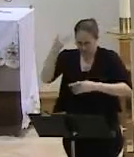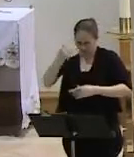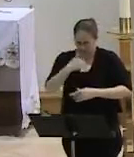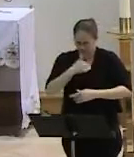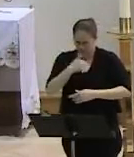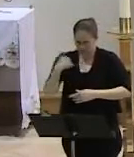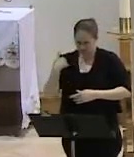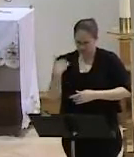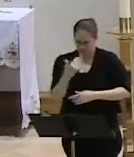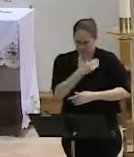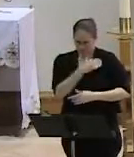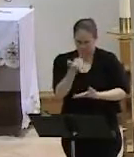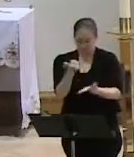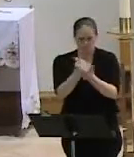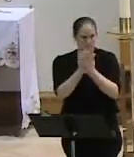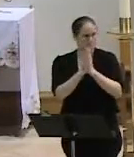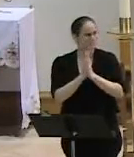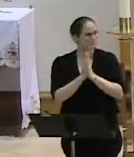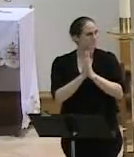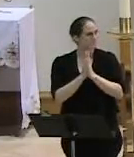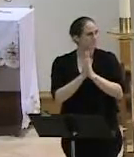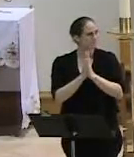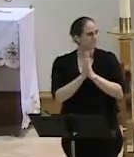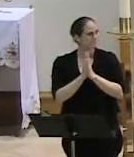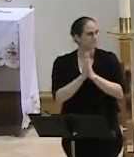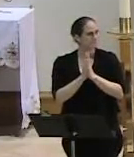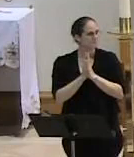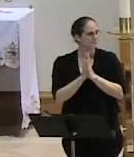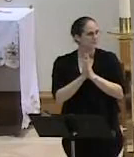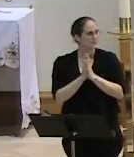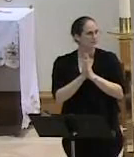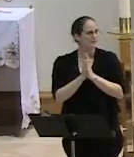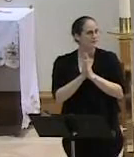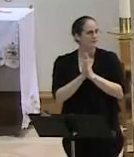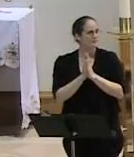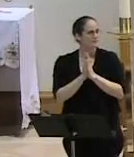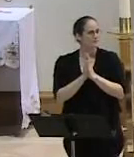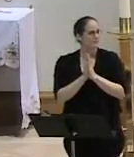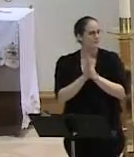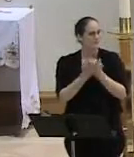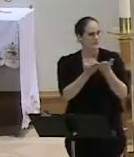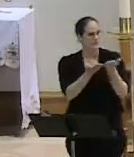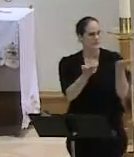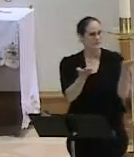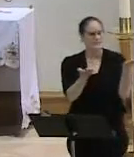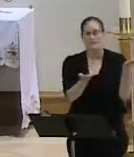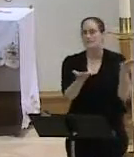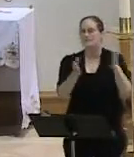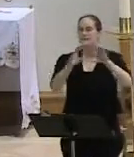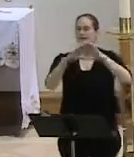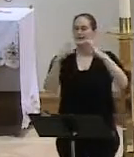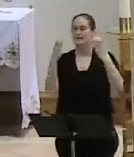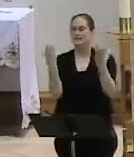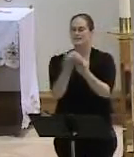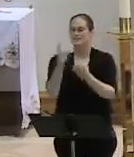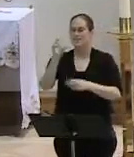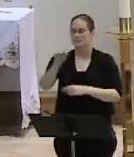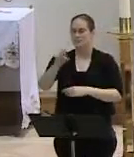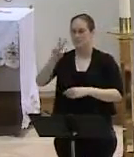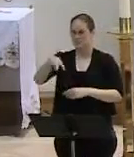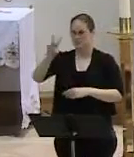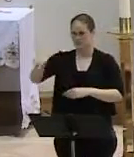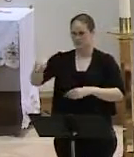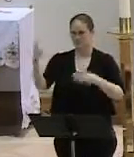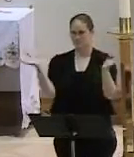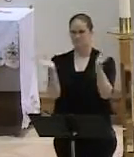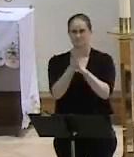Spirit. Amen. Face people. May I introduce to you the class of